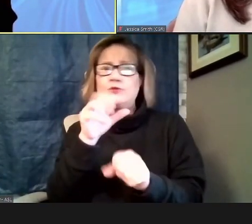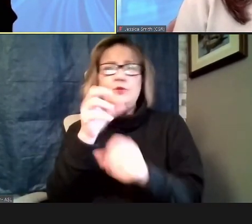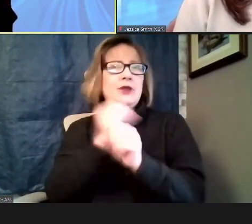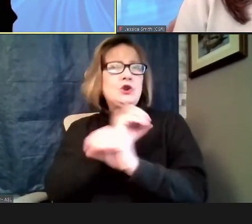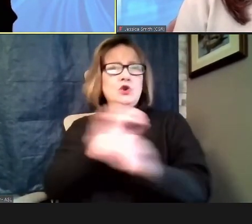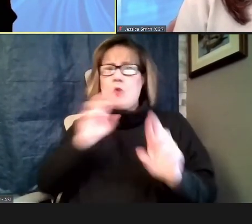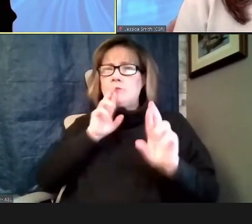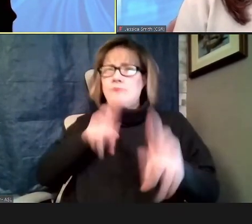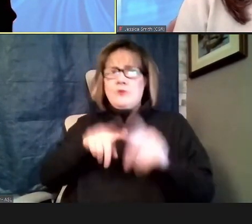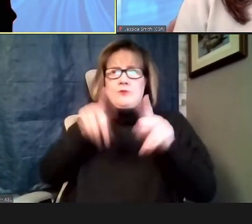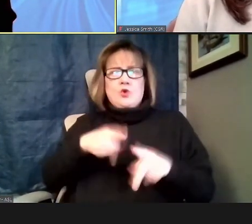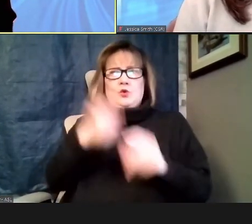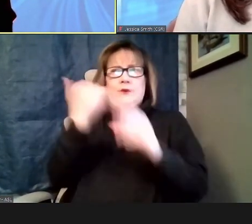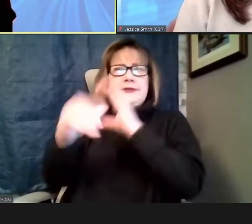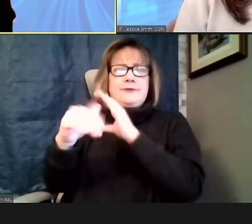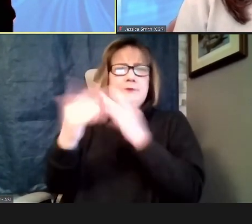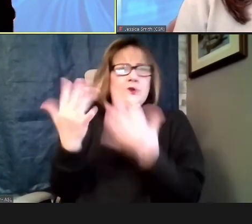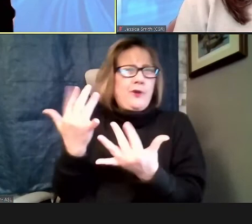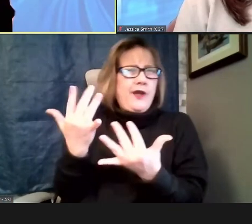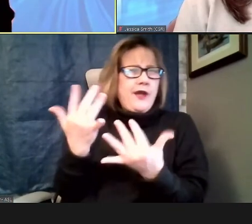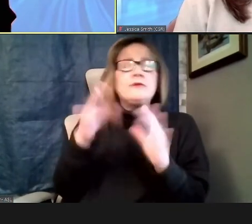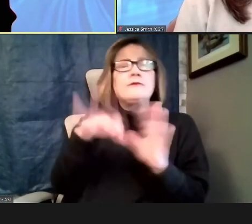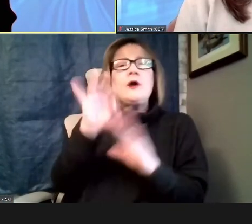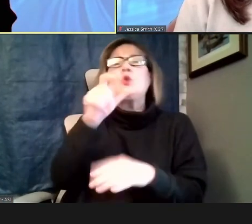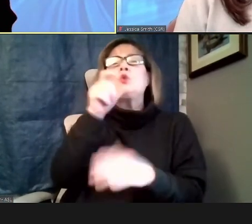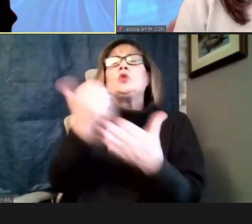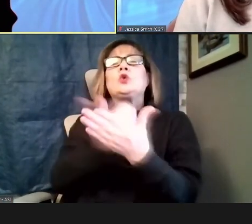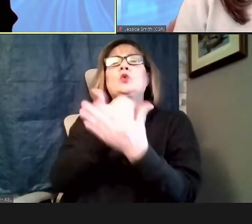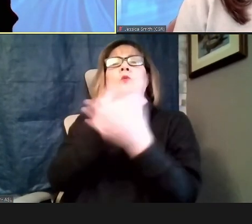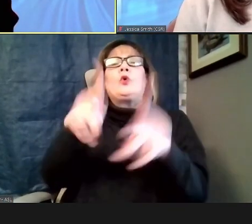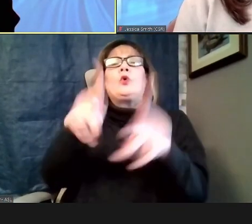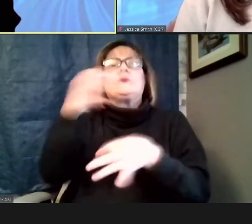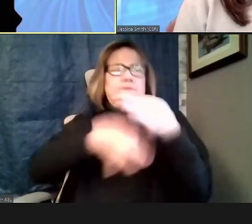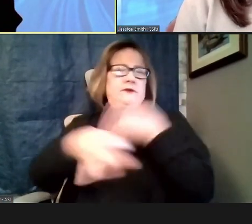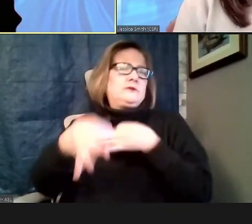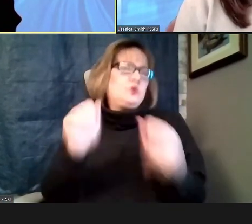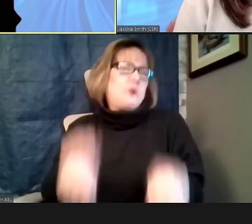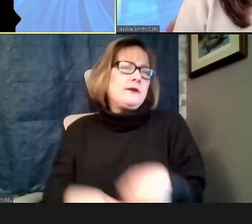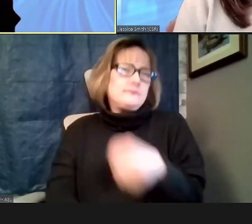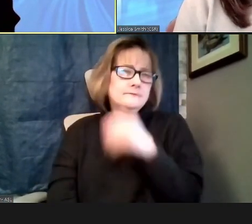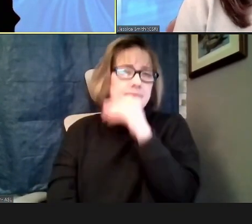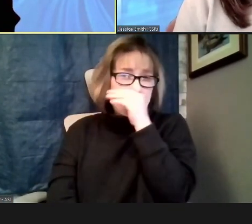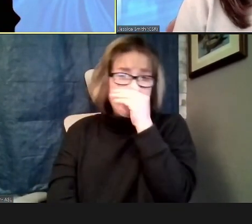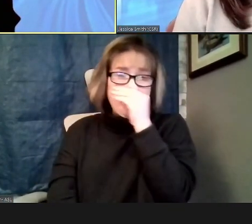person that you emailed, that you can find out who the new person will be.